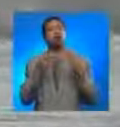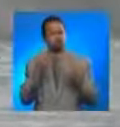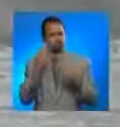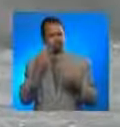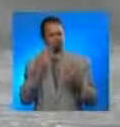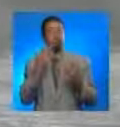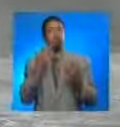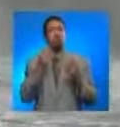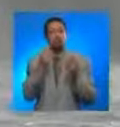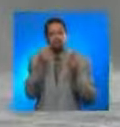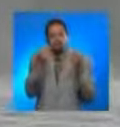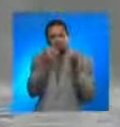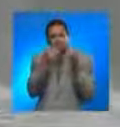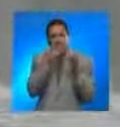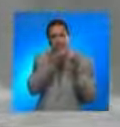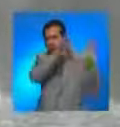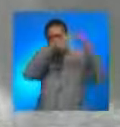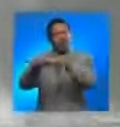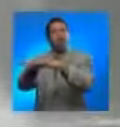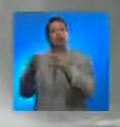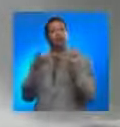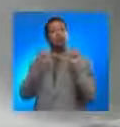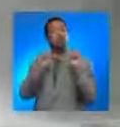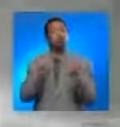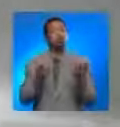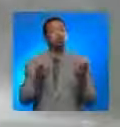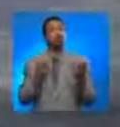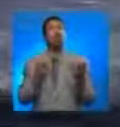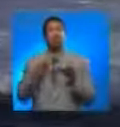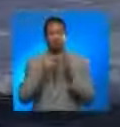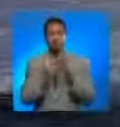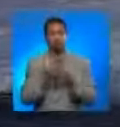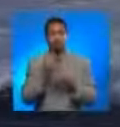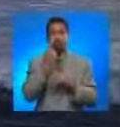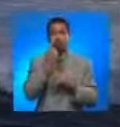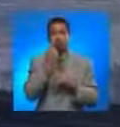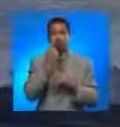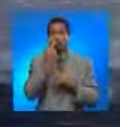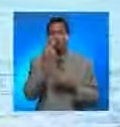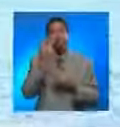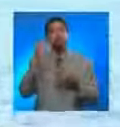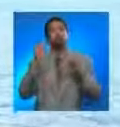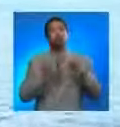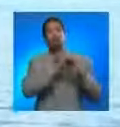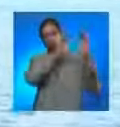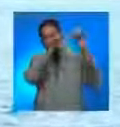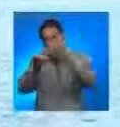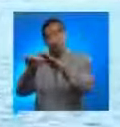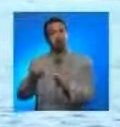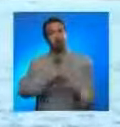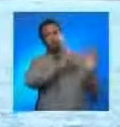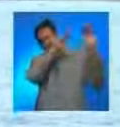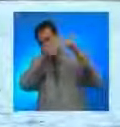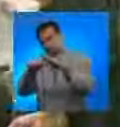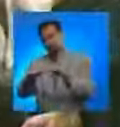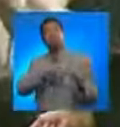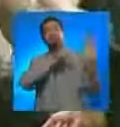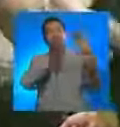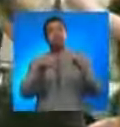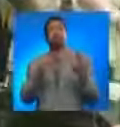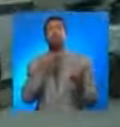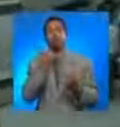extremely large nearby. A tsunami consists of more than a single wave. Stay away from hazardous areas until